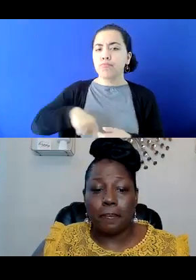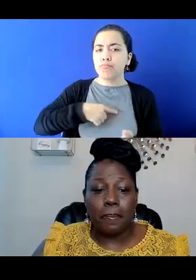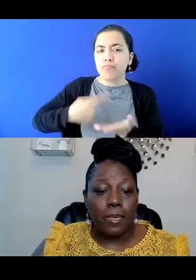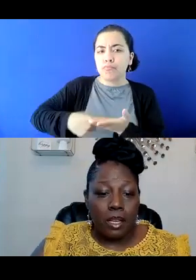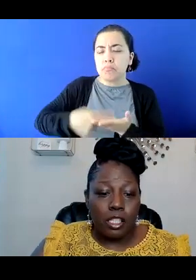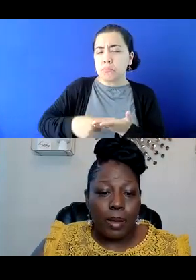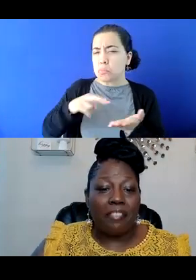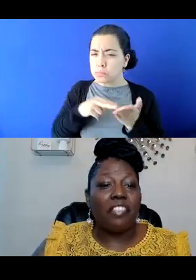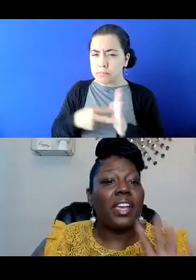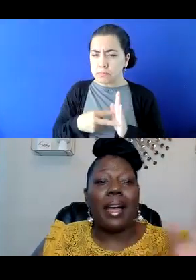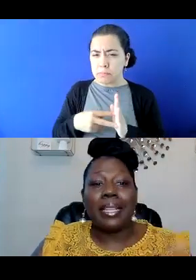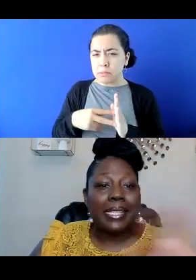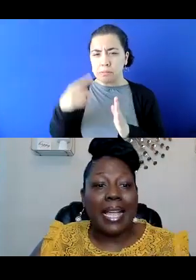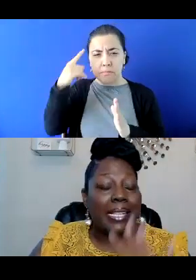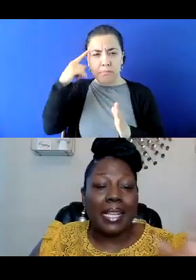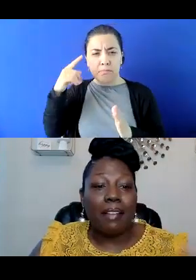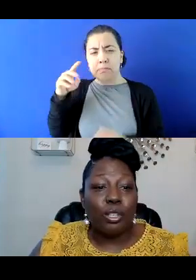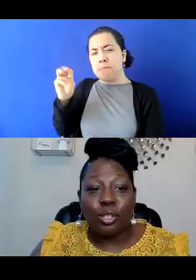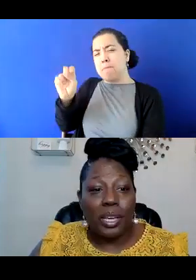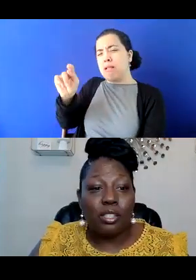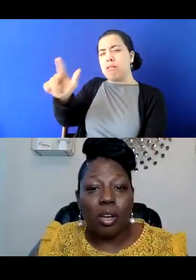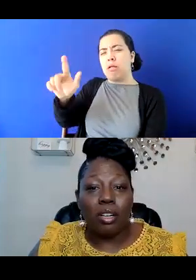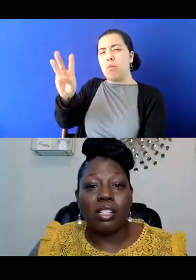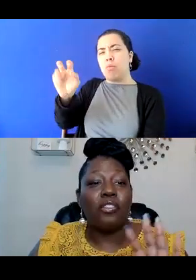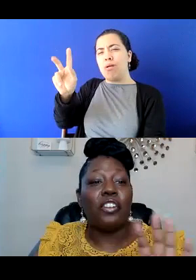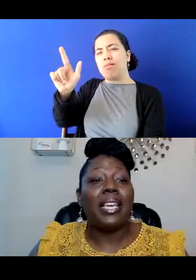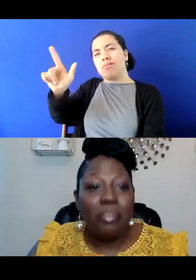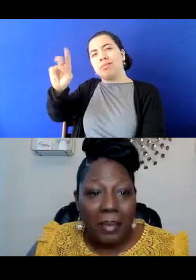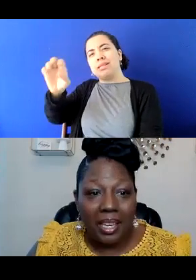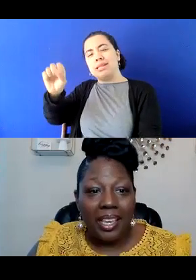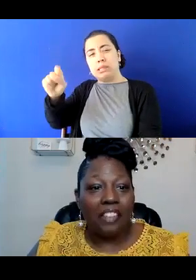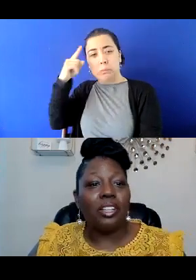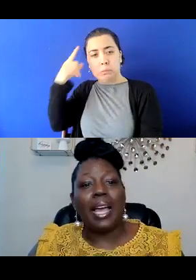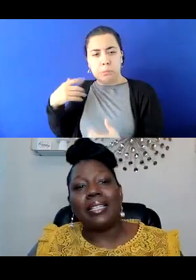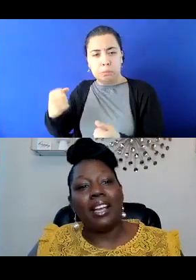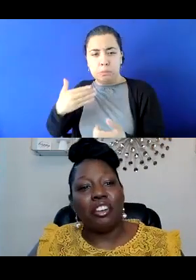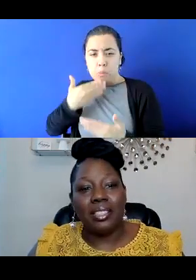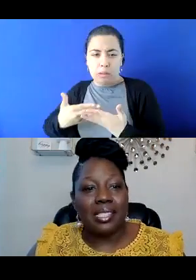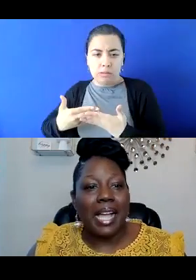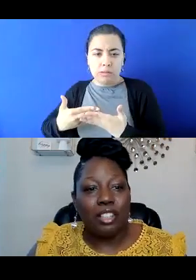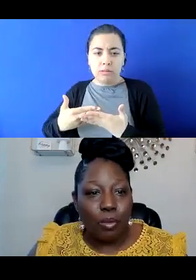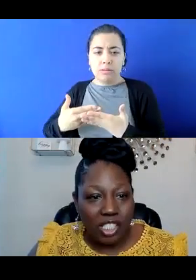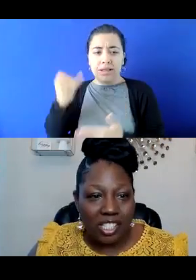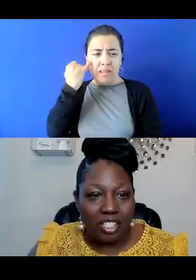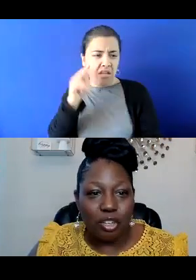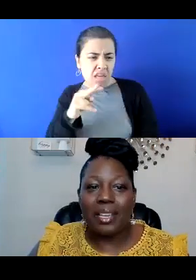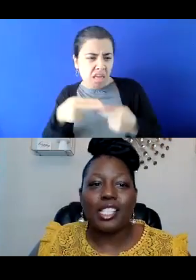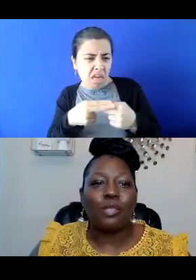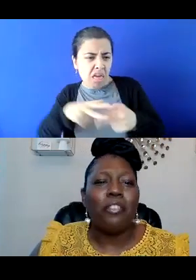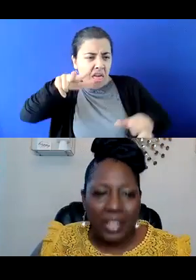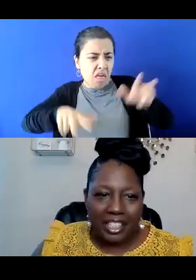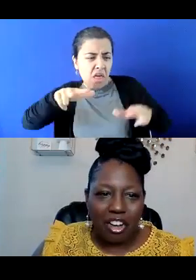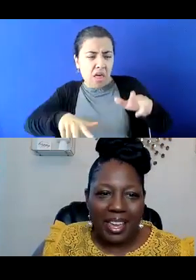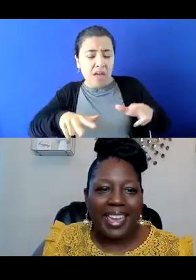wellness. So I have to figure out these slides. I have two screens going on. So forgive me if you're like, that girl does not know what she's doing.